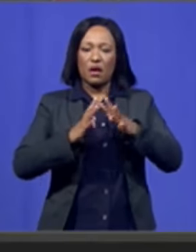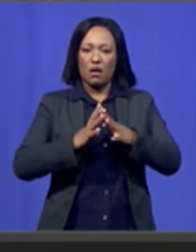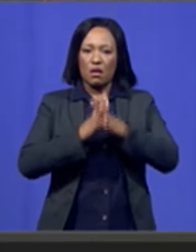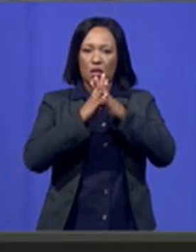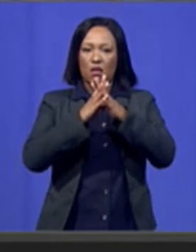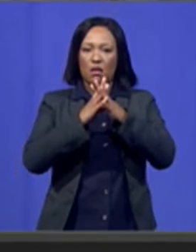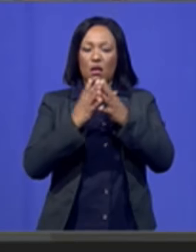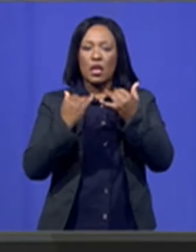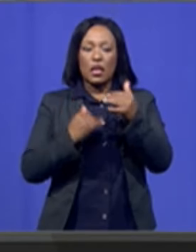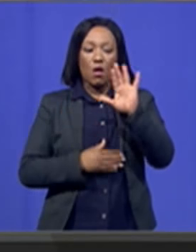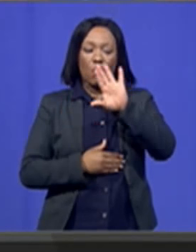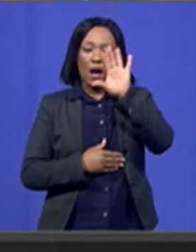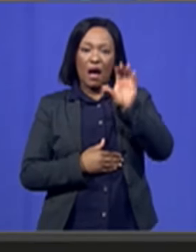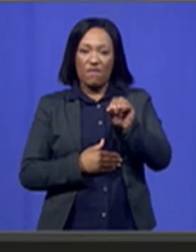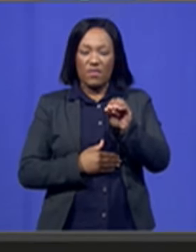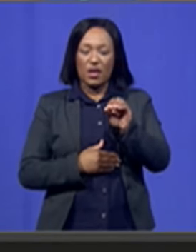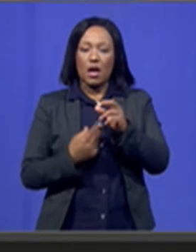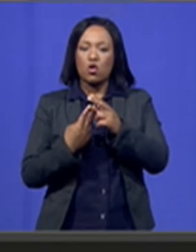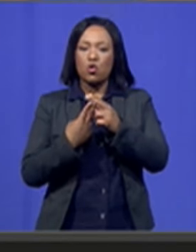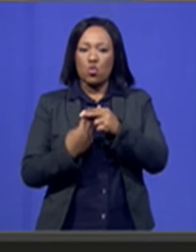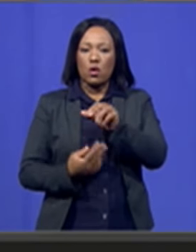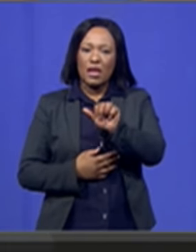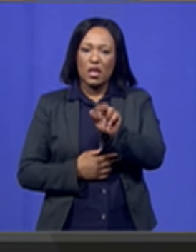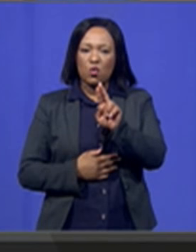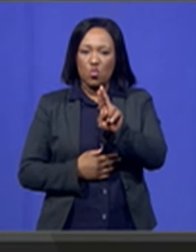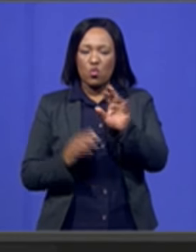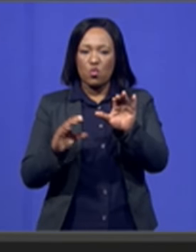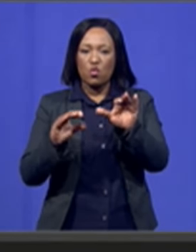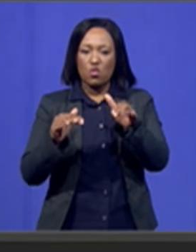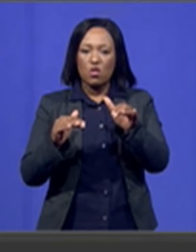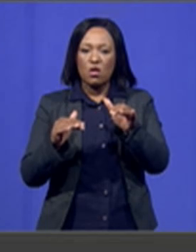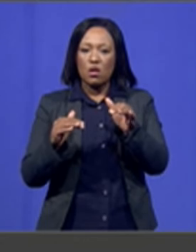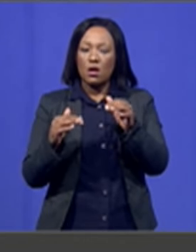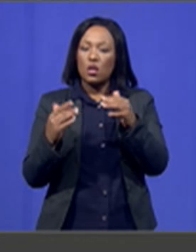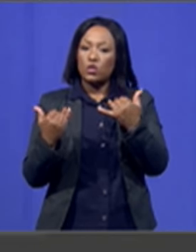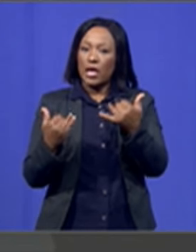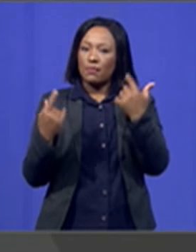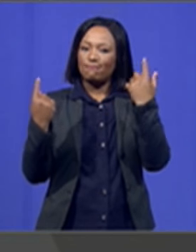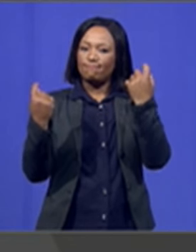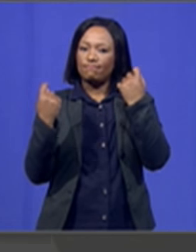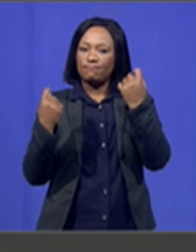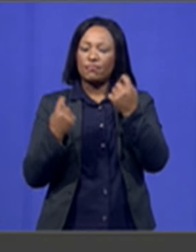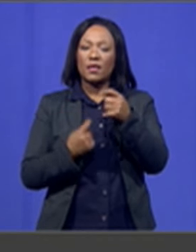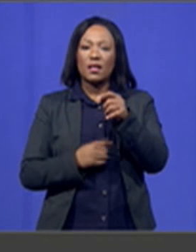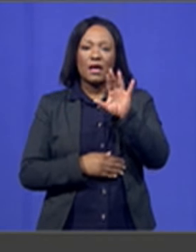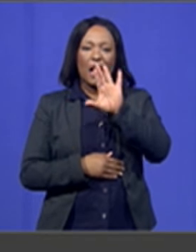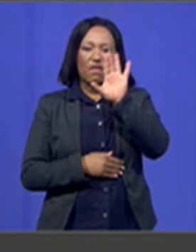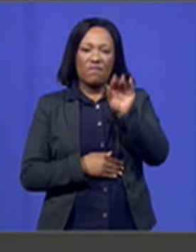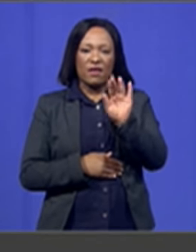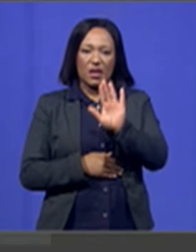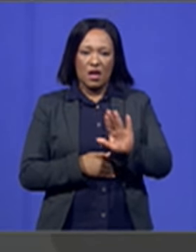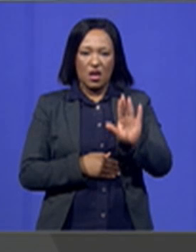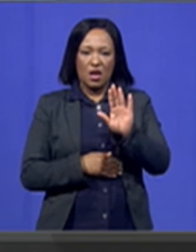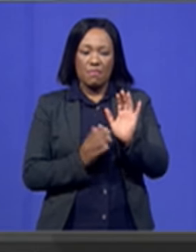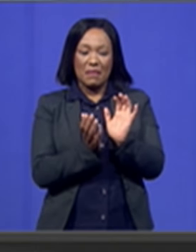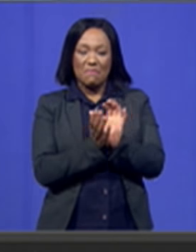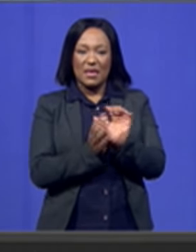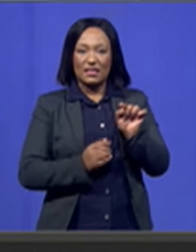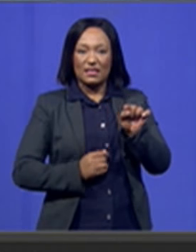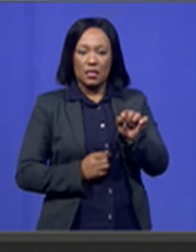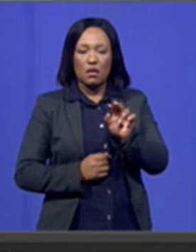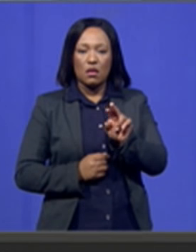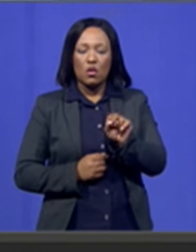ka African Union. Le fa gone maitlhomo e le go keteka kitlano ya Afrika moletlo ono mo Moruleng ona o ne o aparetswe